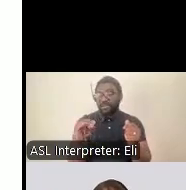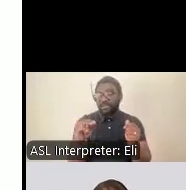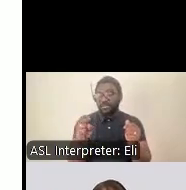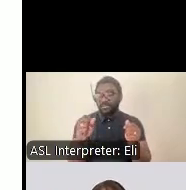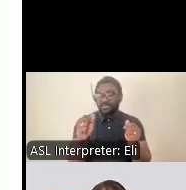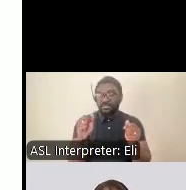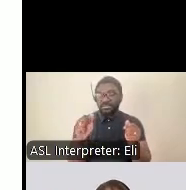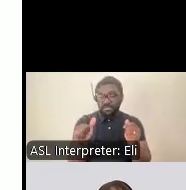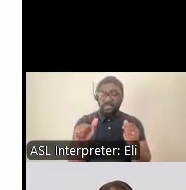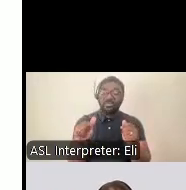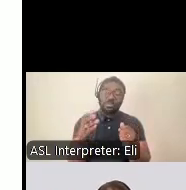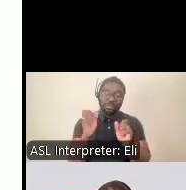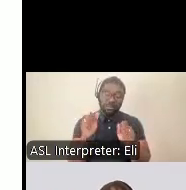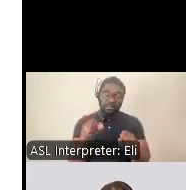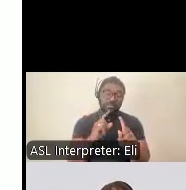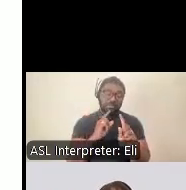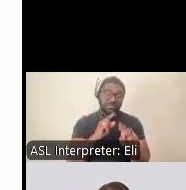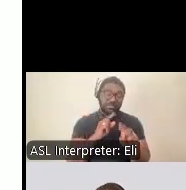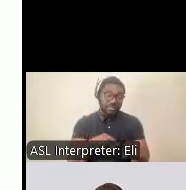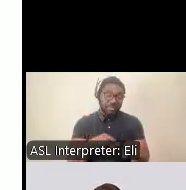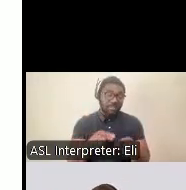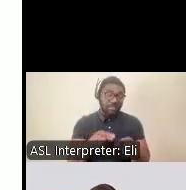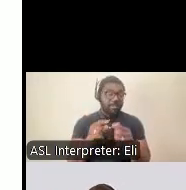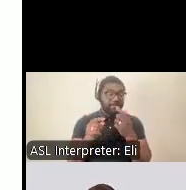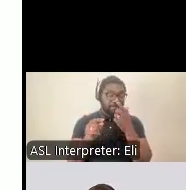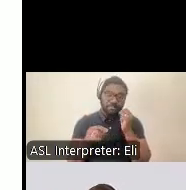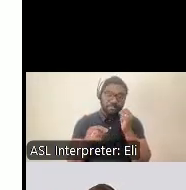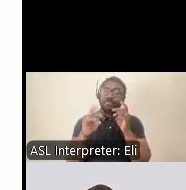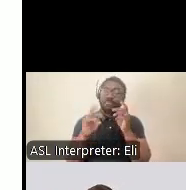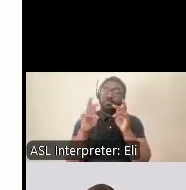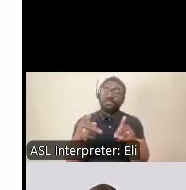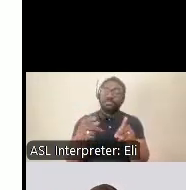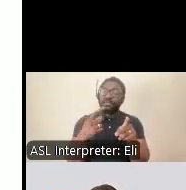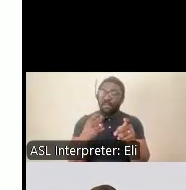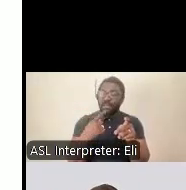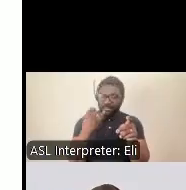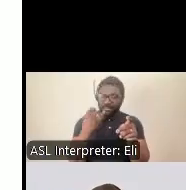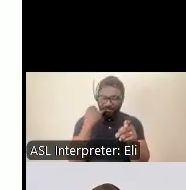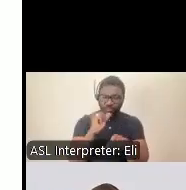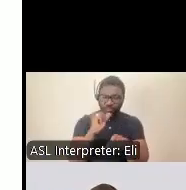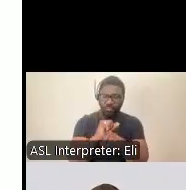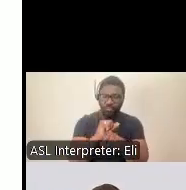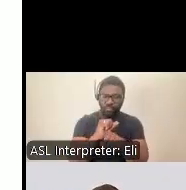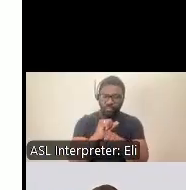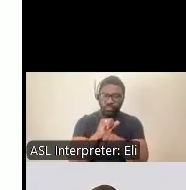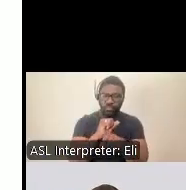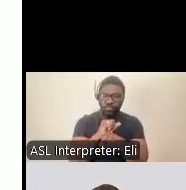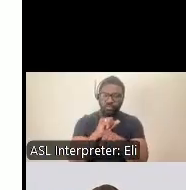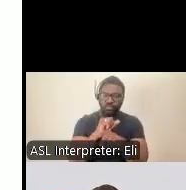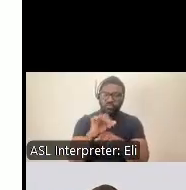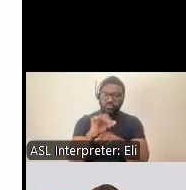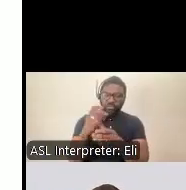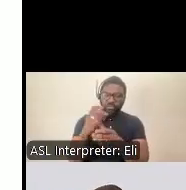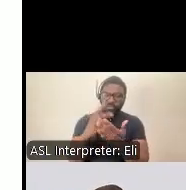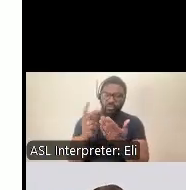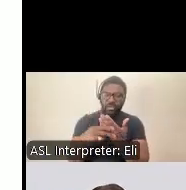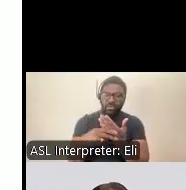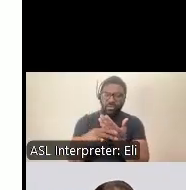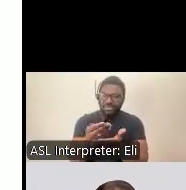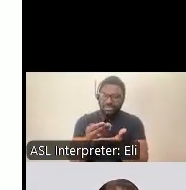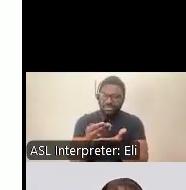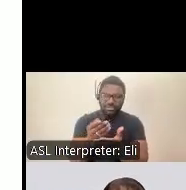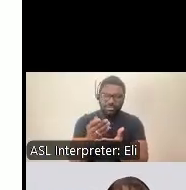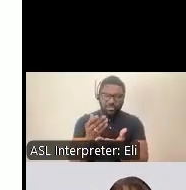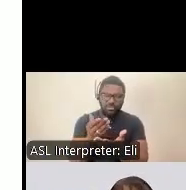to respond. Someone asked, if a workforce program has limited resources, where would you suggest they start when addressing